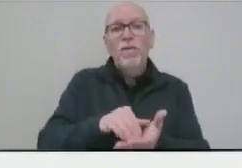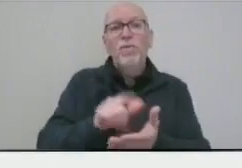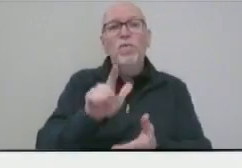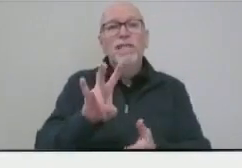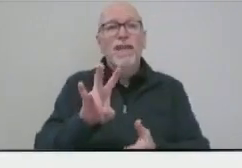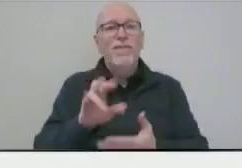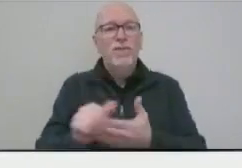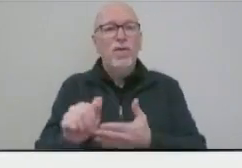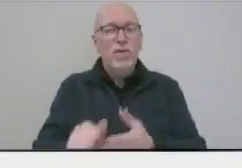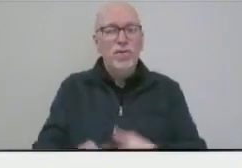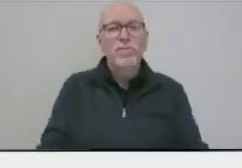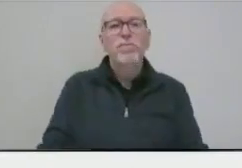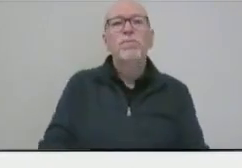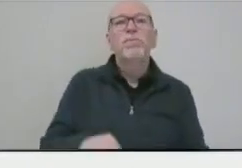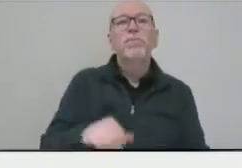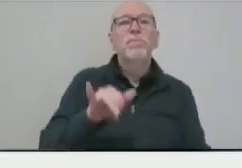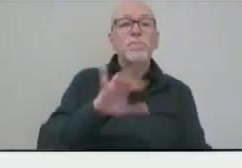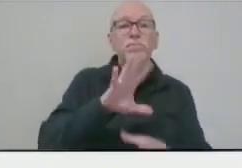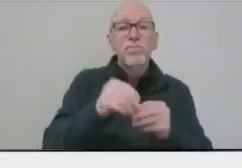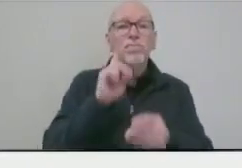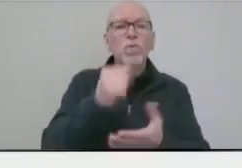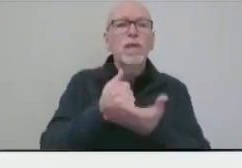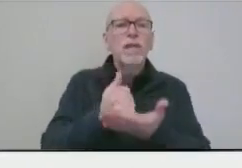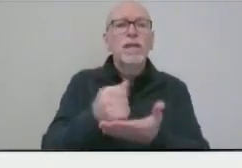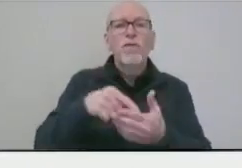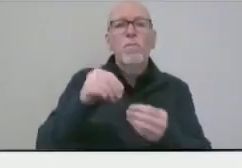$49,042,027 that provided assistance to over